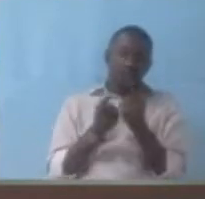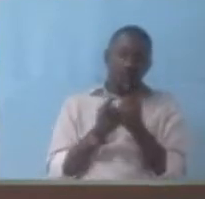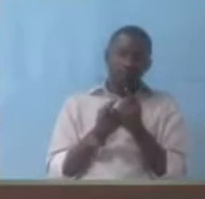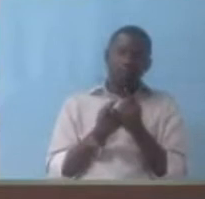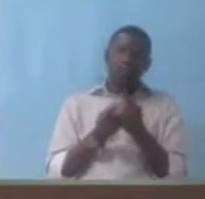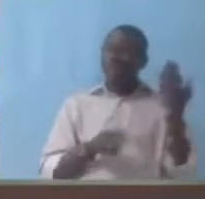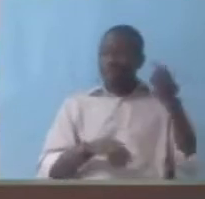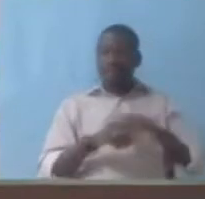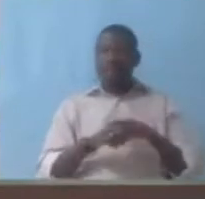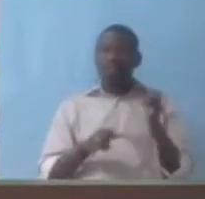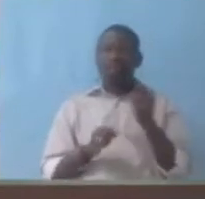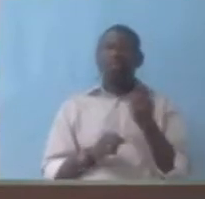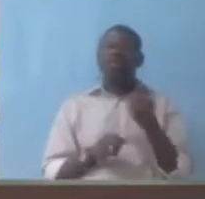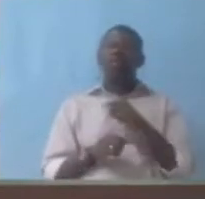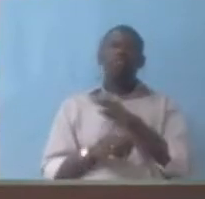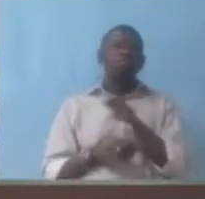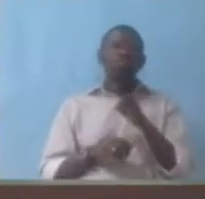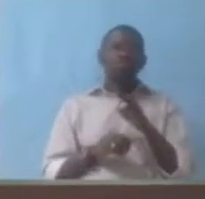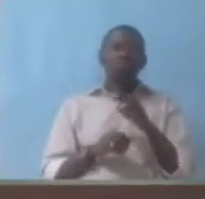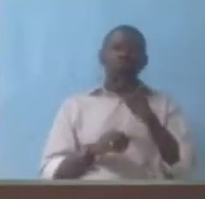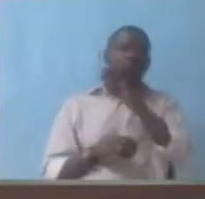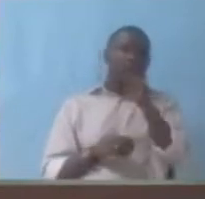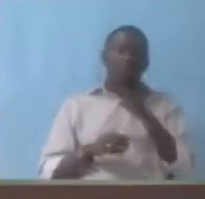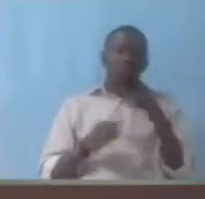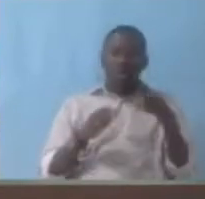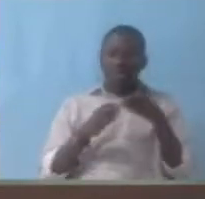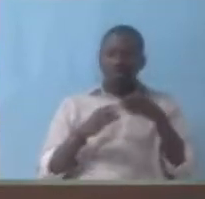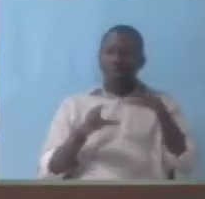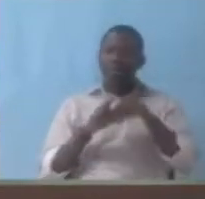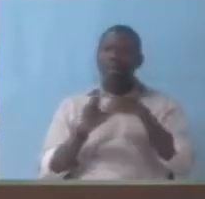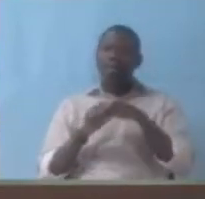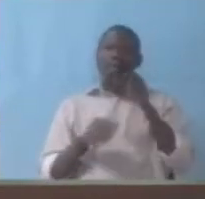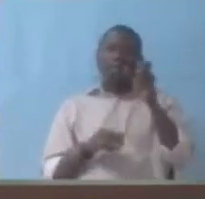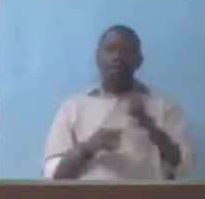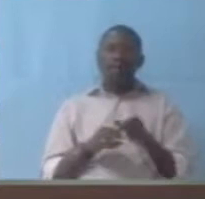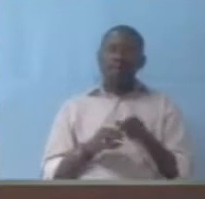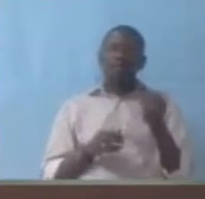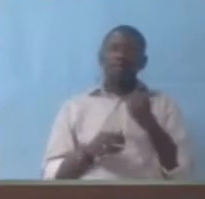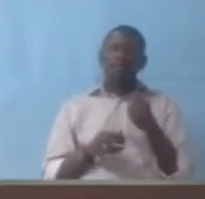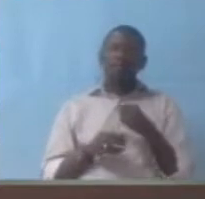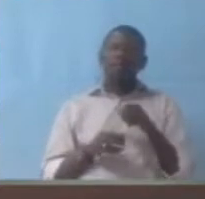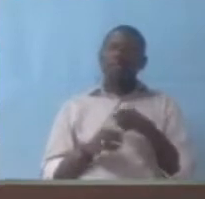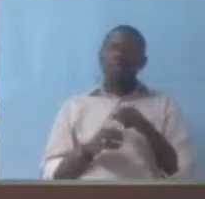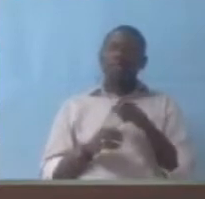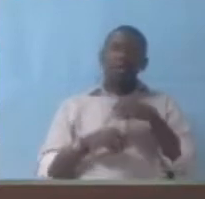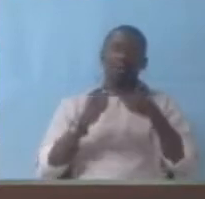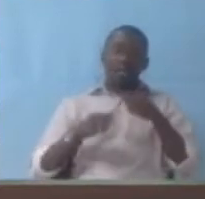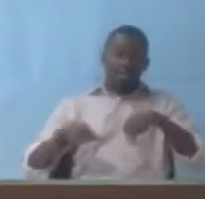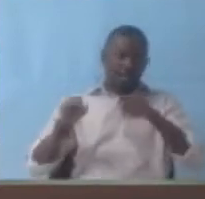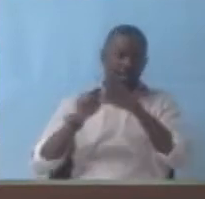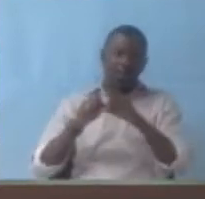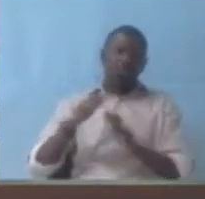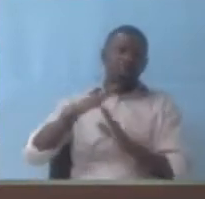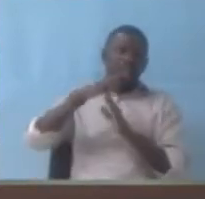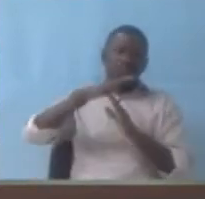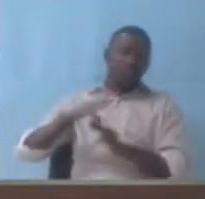no parliament. Parliament tekeri ndibite bunte keri. The chapter on parliament was suspended. Gatu kwa membedendi ndibite bunga yofanan denne